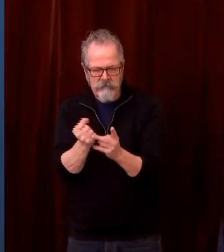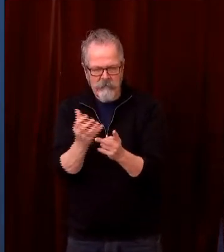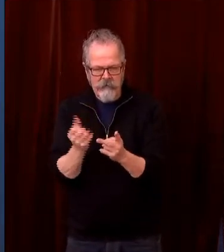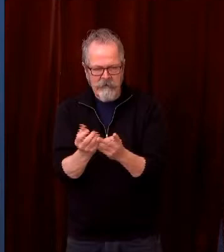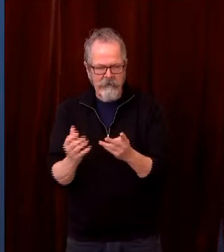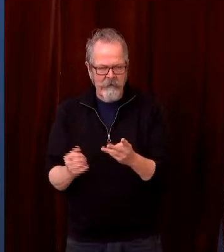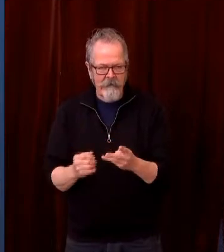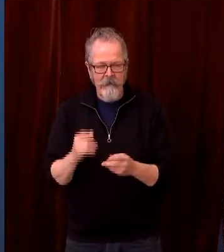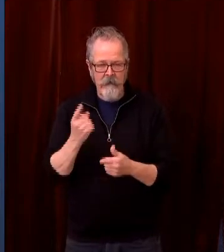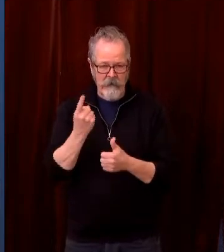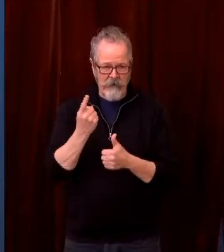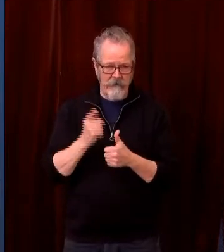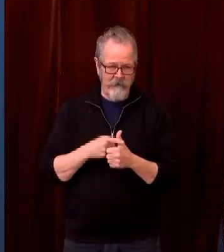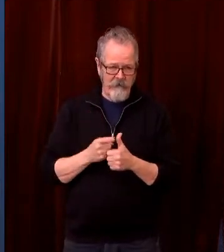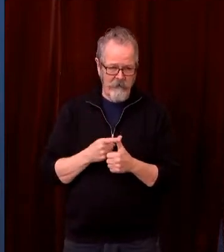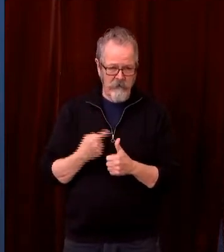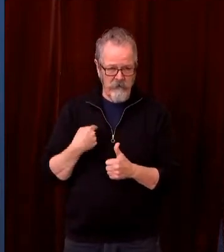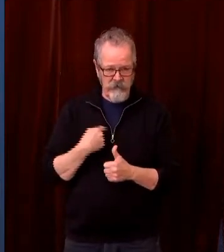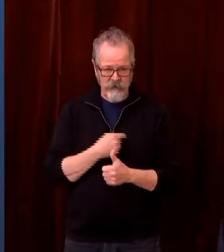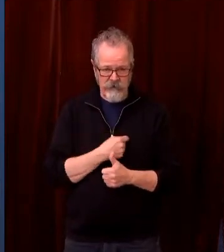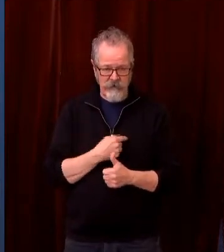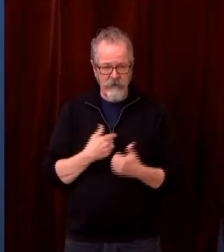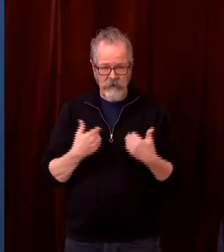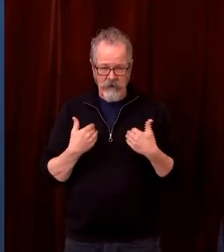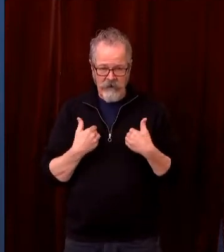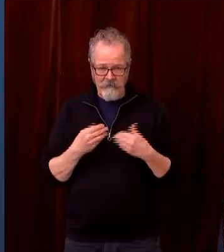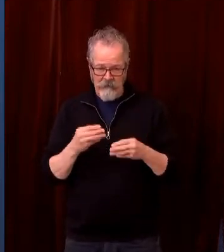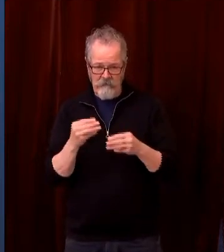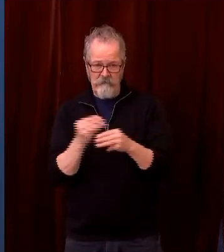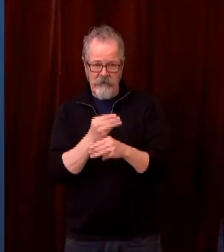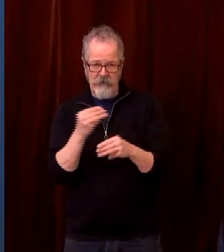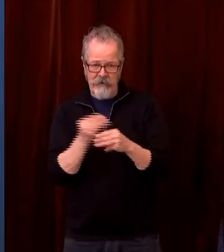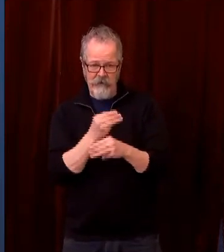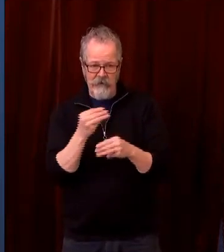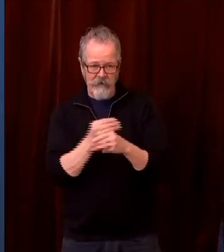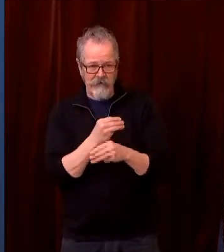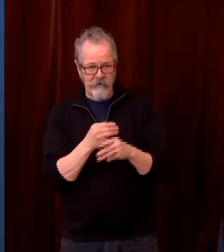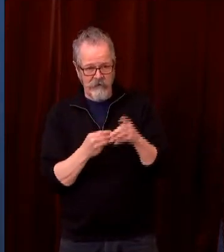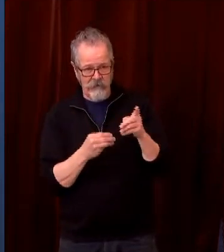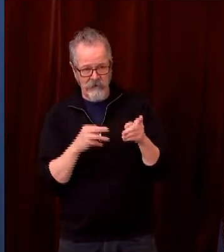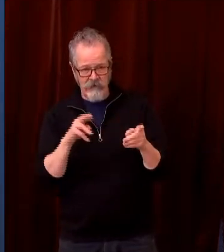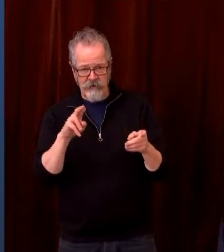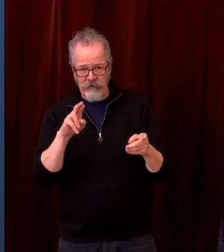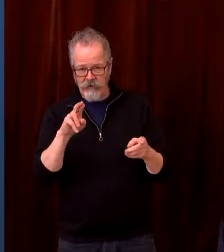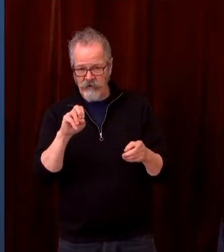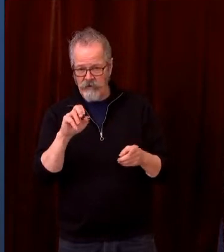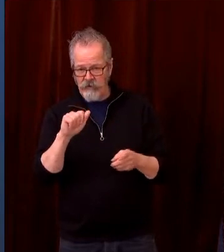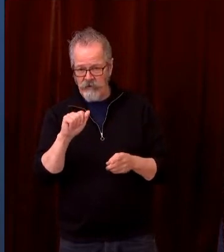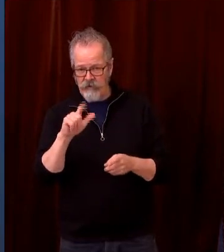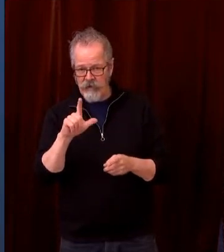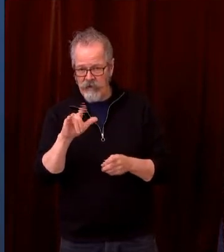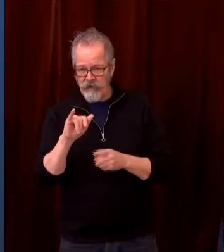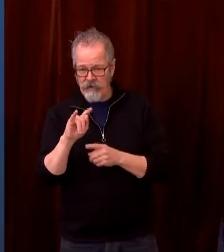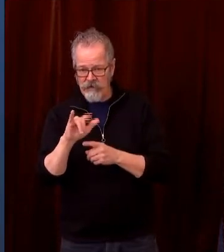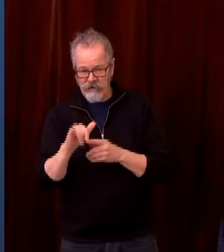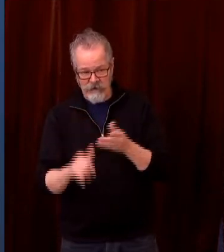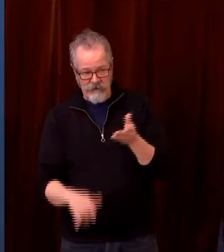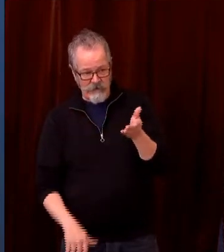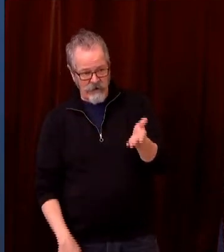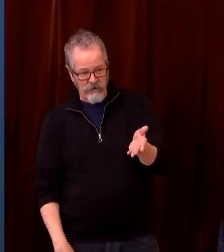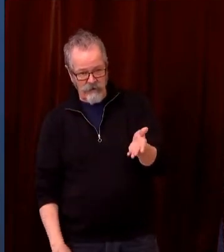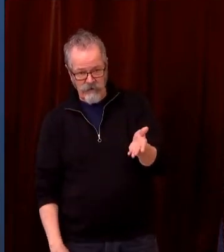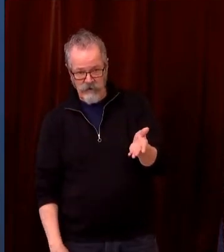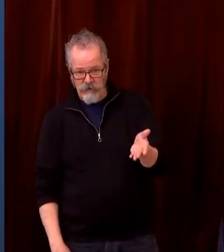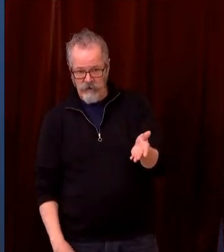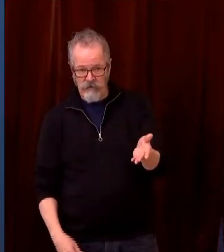reality. Is that when you give a 25-year-old second grade teacher who I love, these are miracle